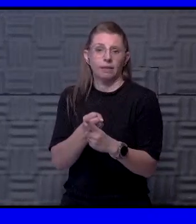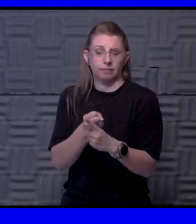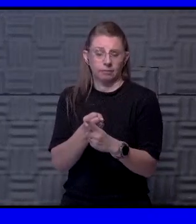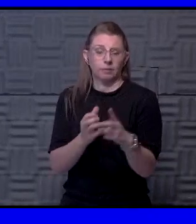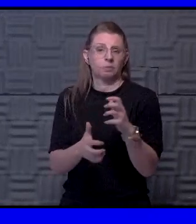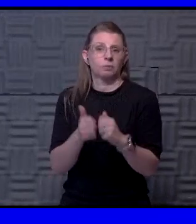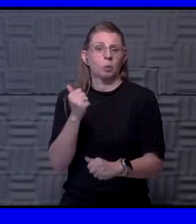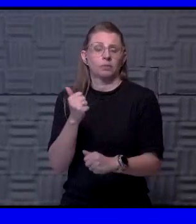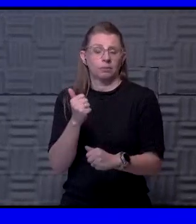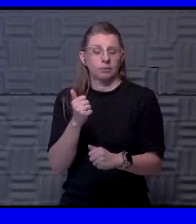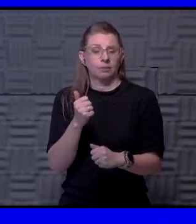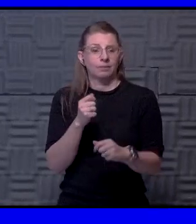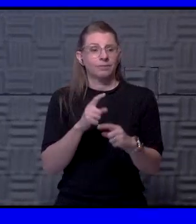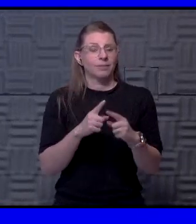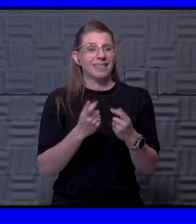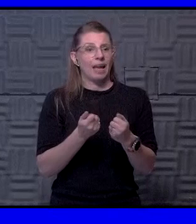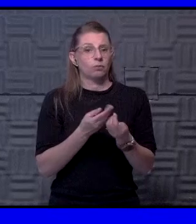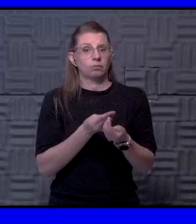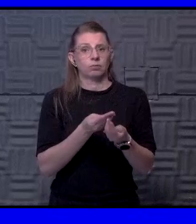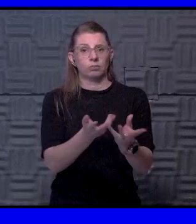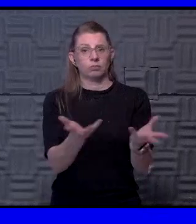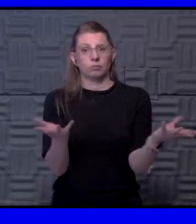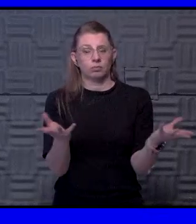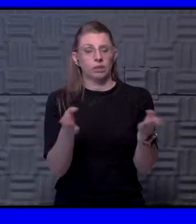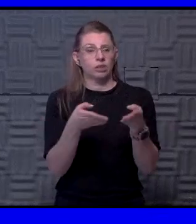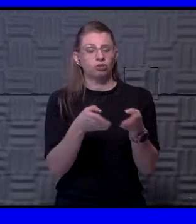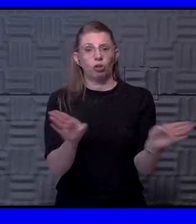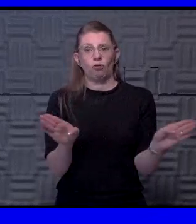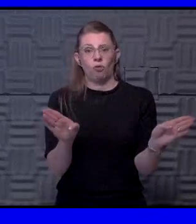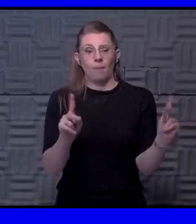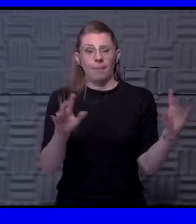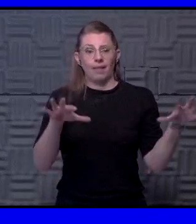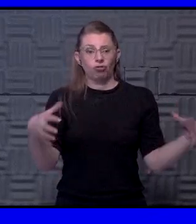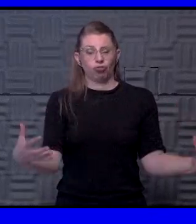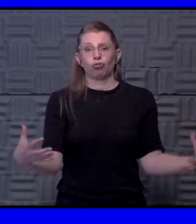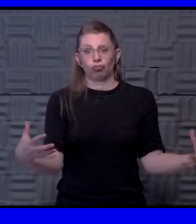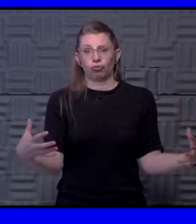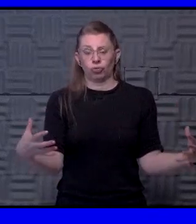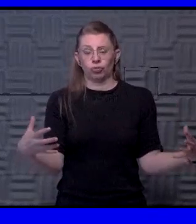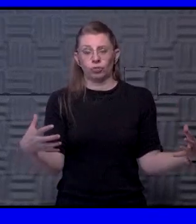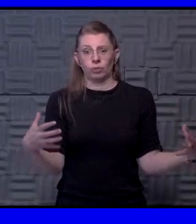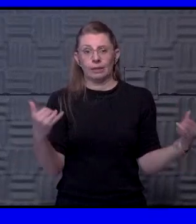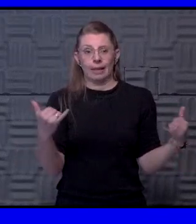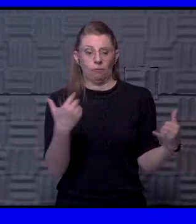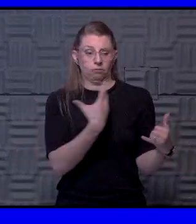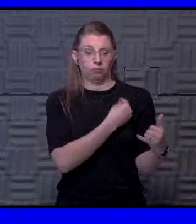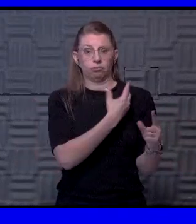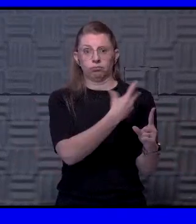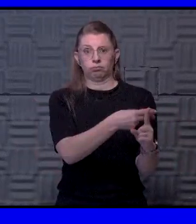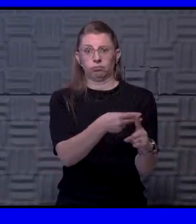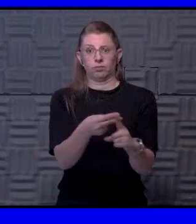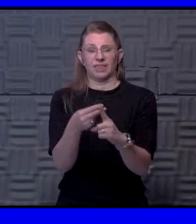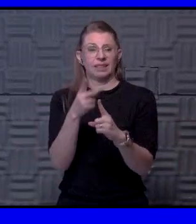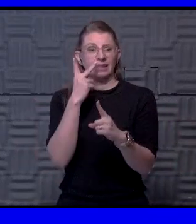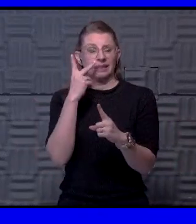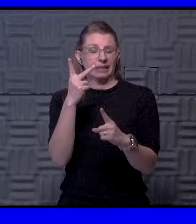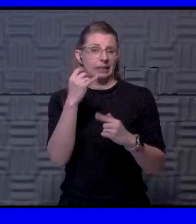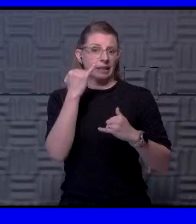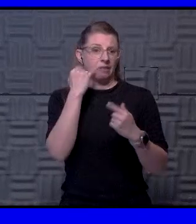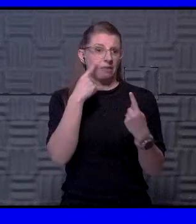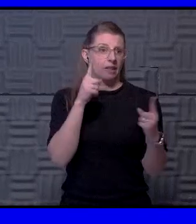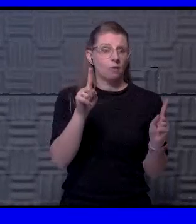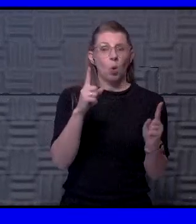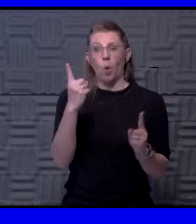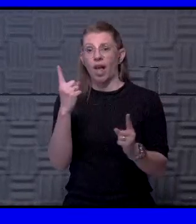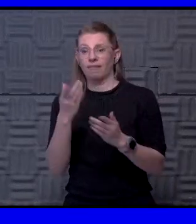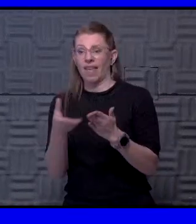as we're moving it out into more of the general population, mass population, we'll see how that affected. But it's hard to say it's one thing